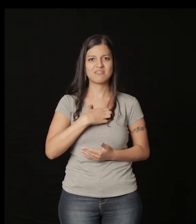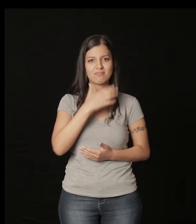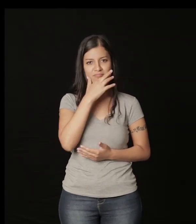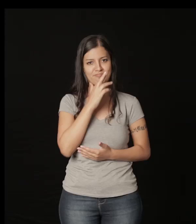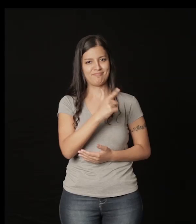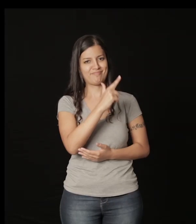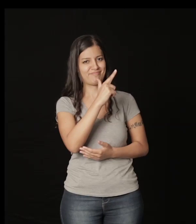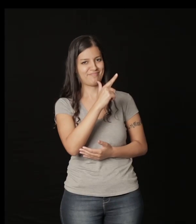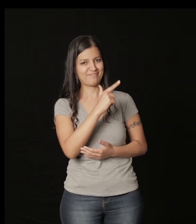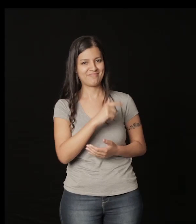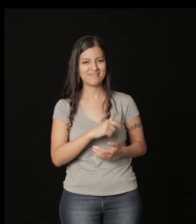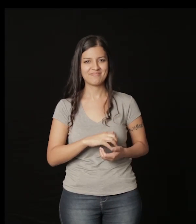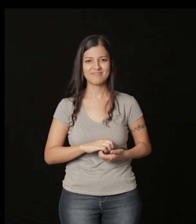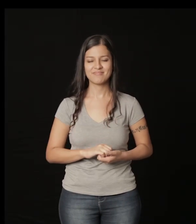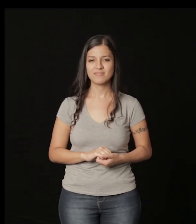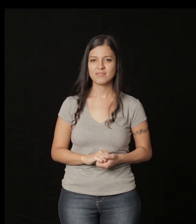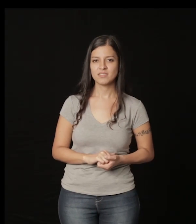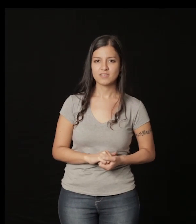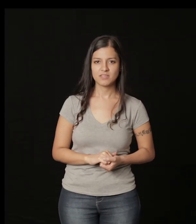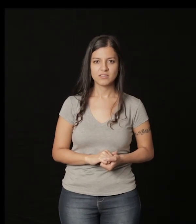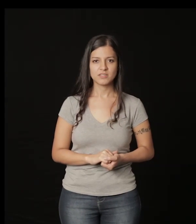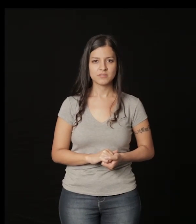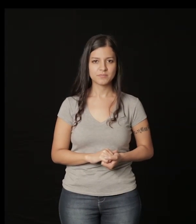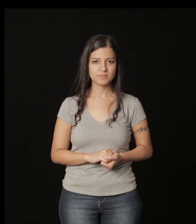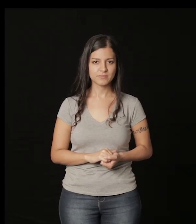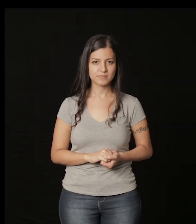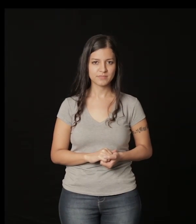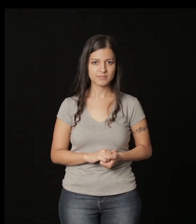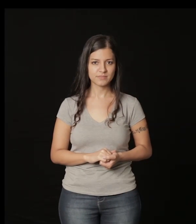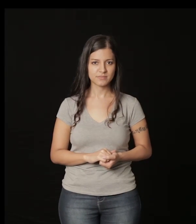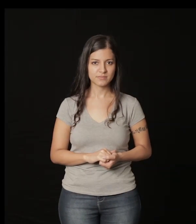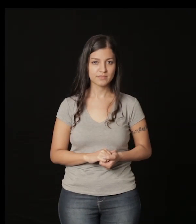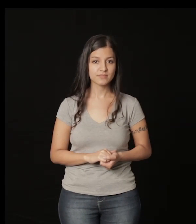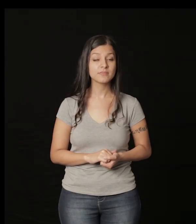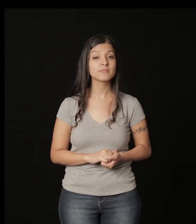of an ironic statement. But these images,